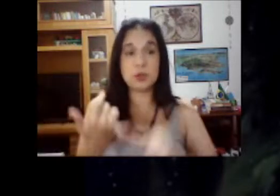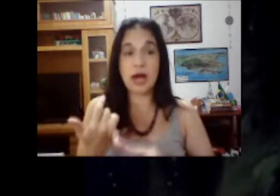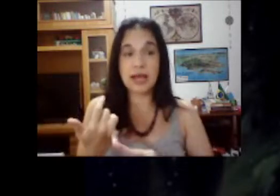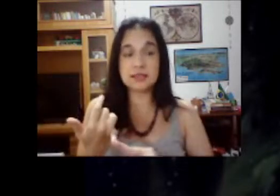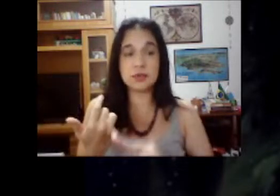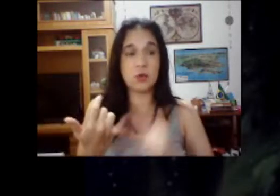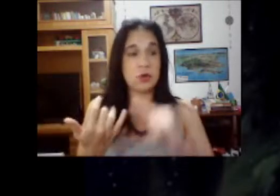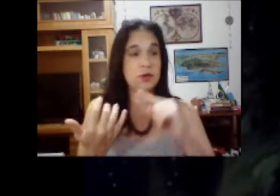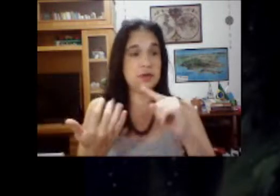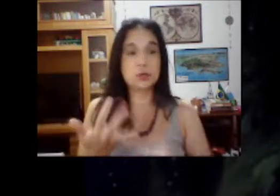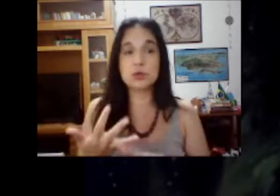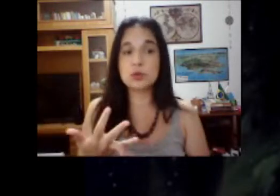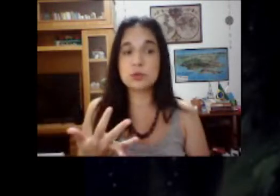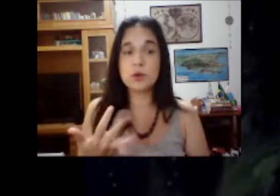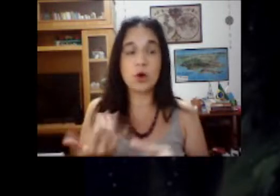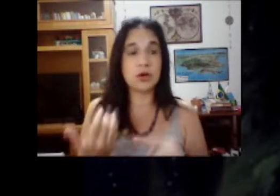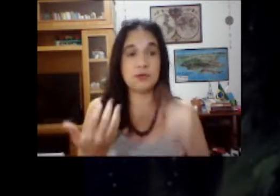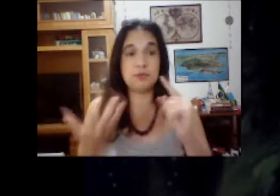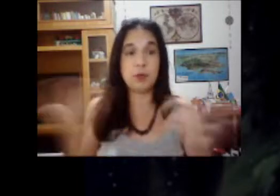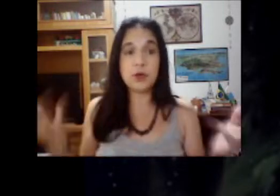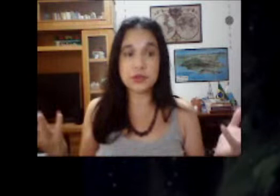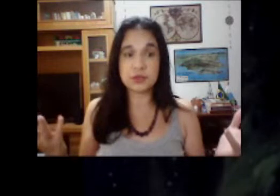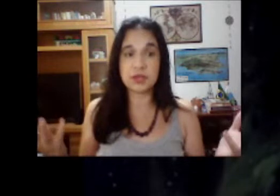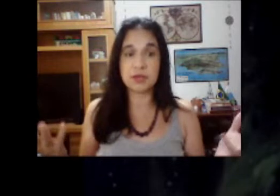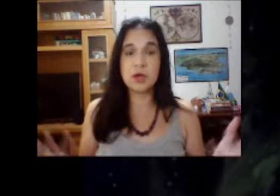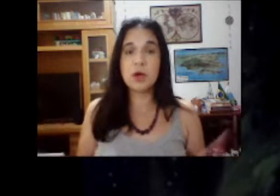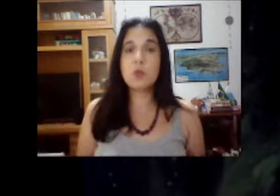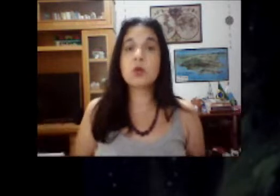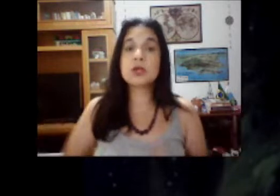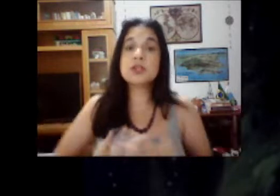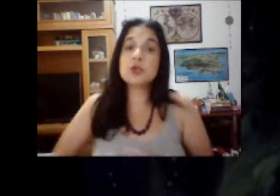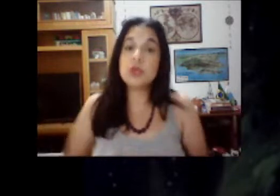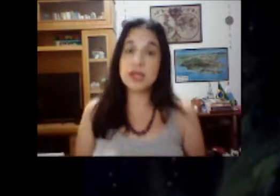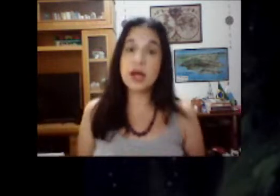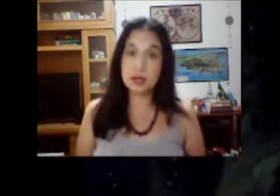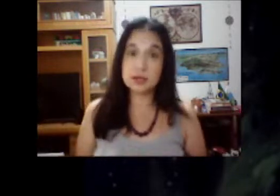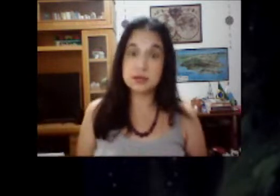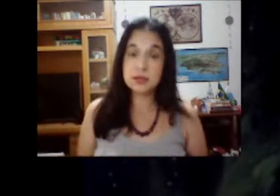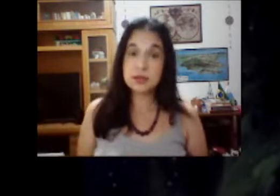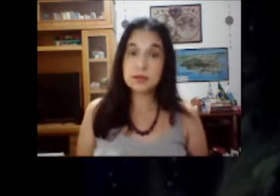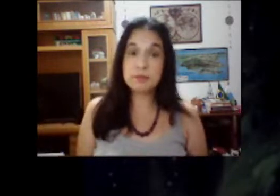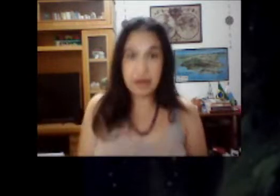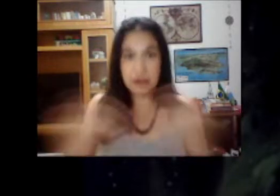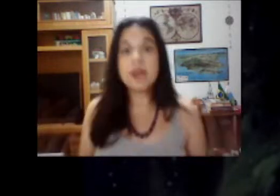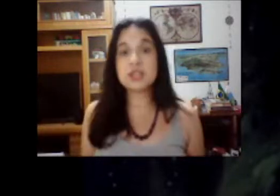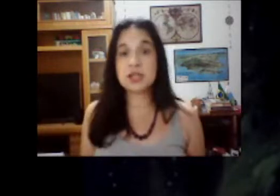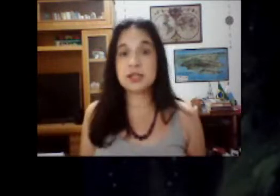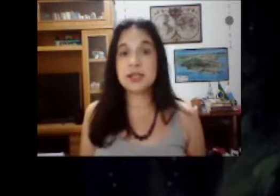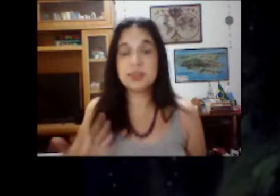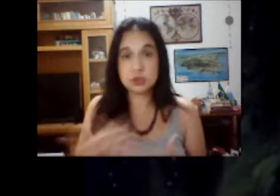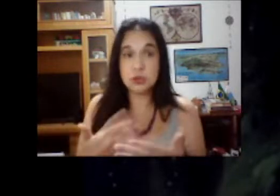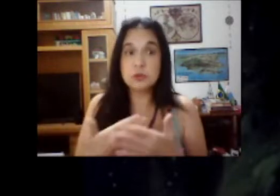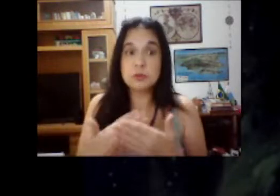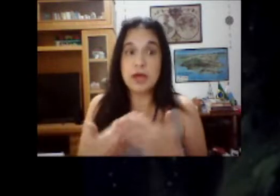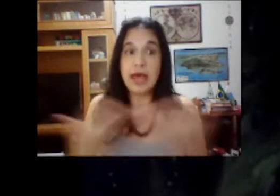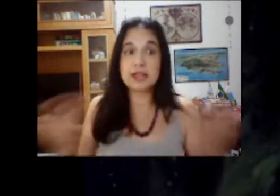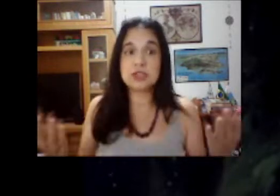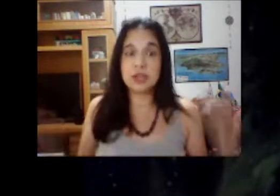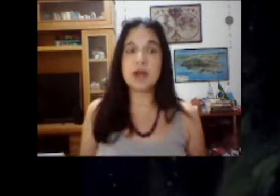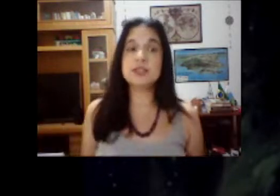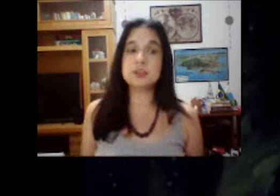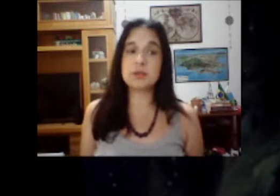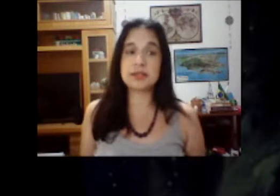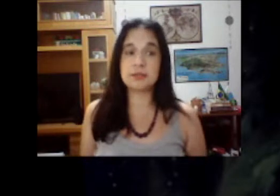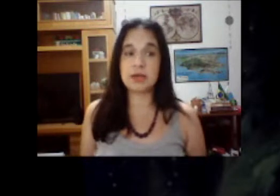the bride or the groom or even both of them were too young biologically to